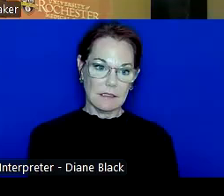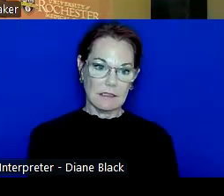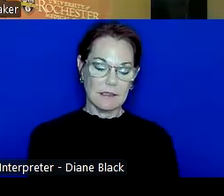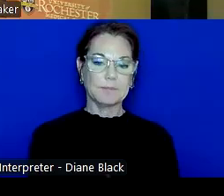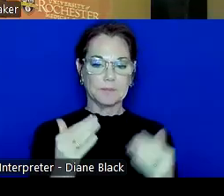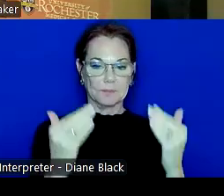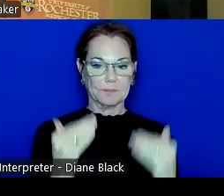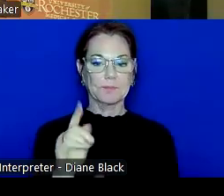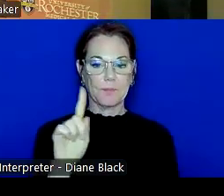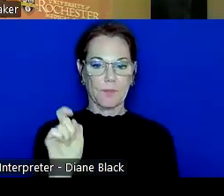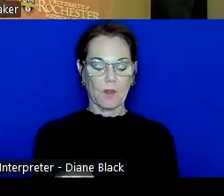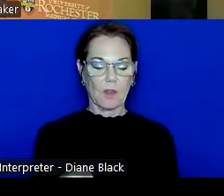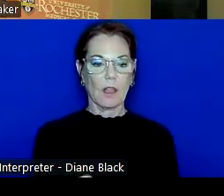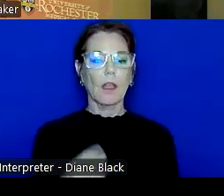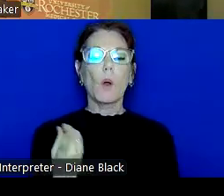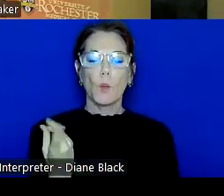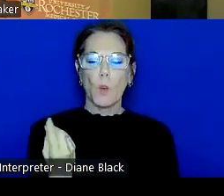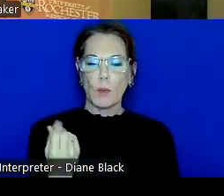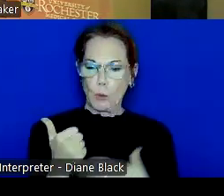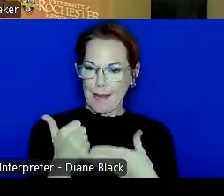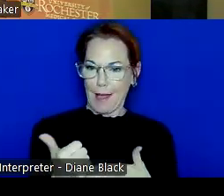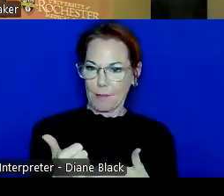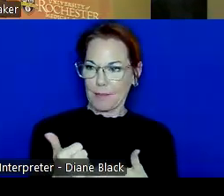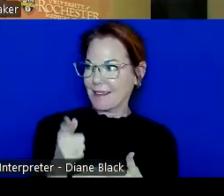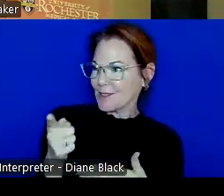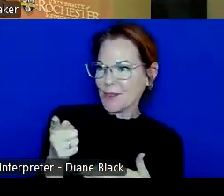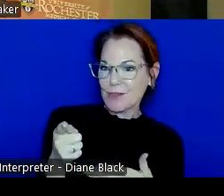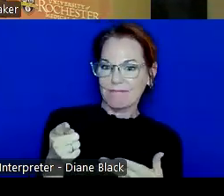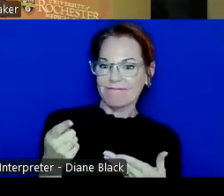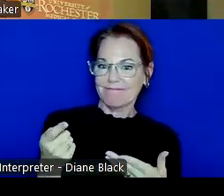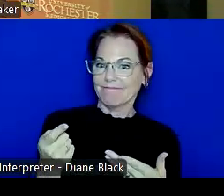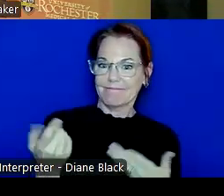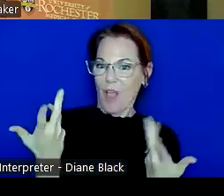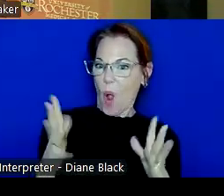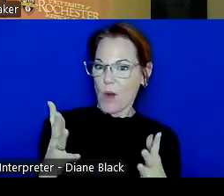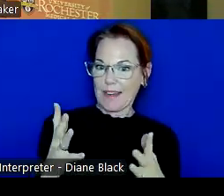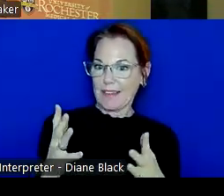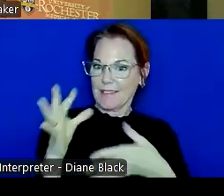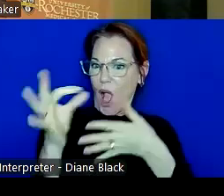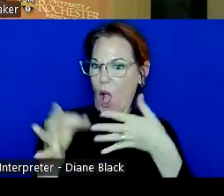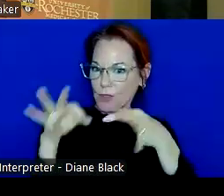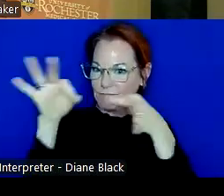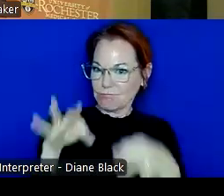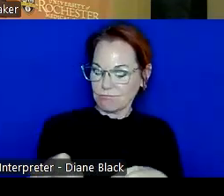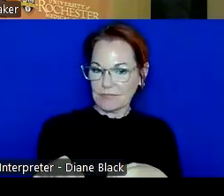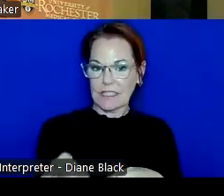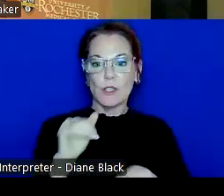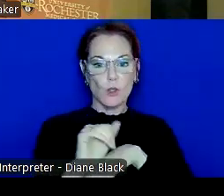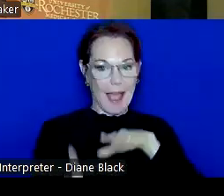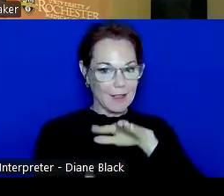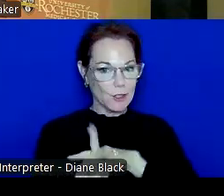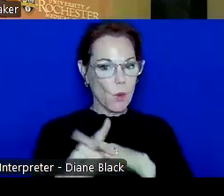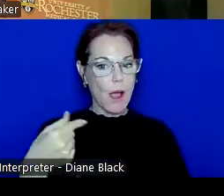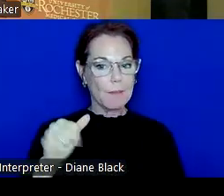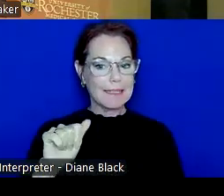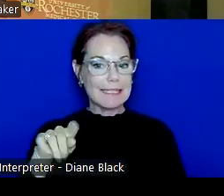ask the question, what can we do to help? But you have given us options, things to do. Show up tonight in Gates and show